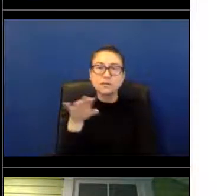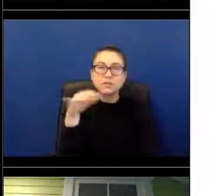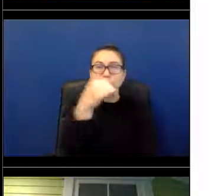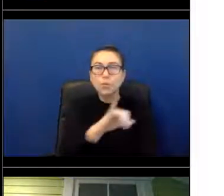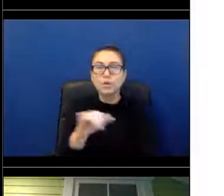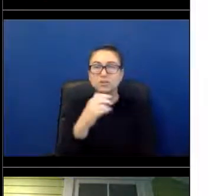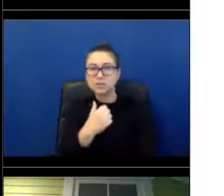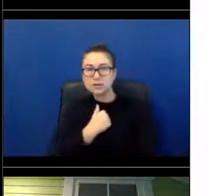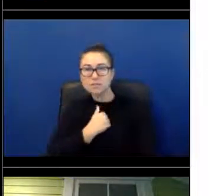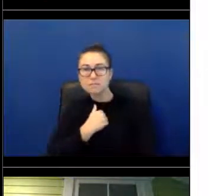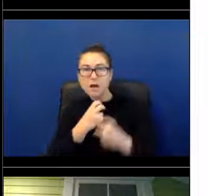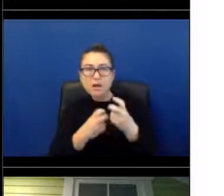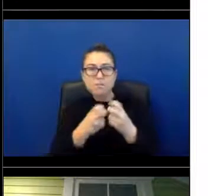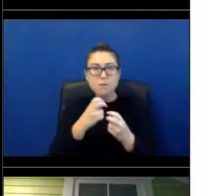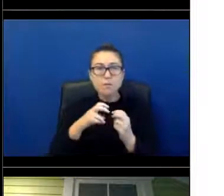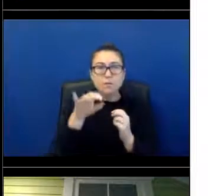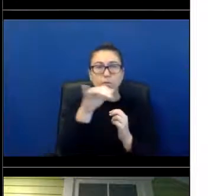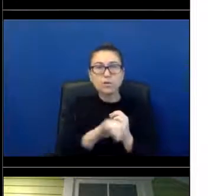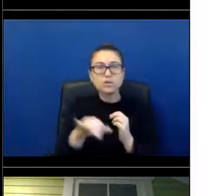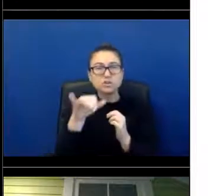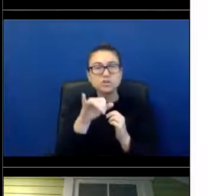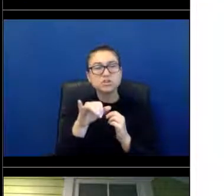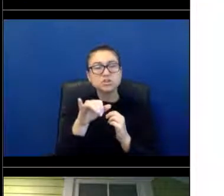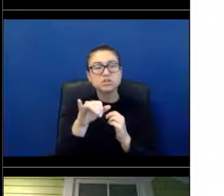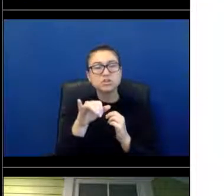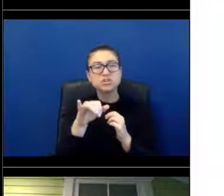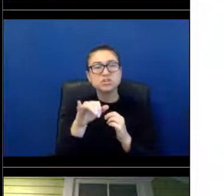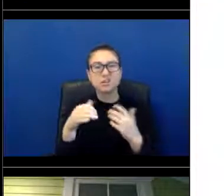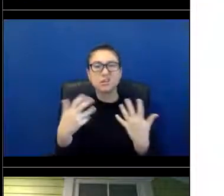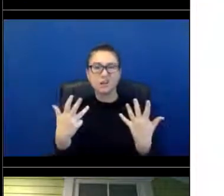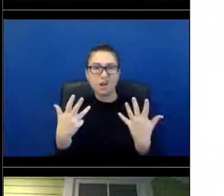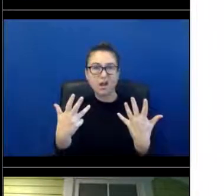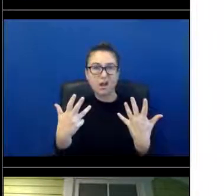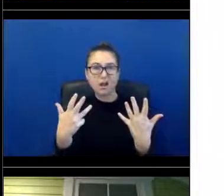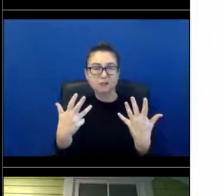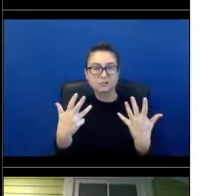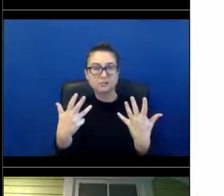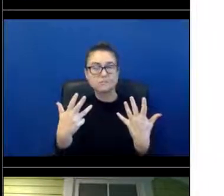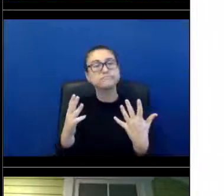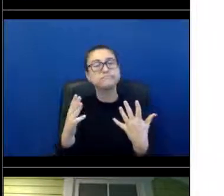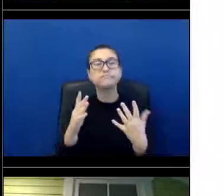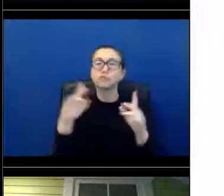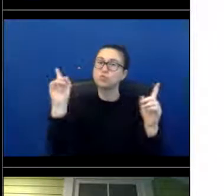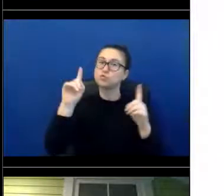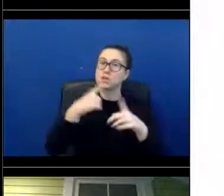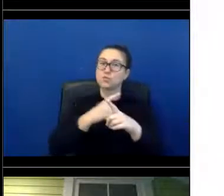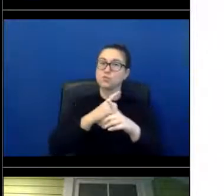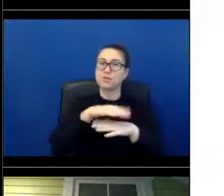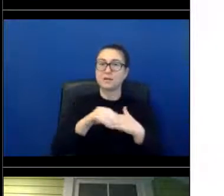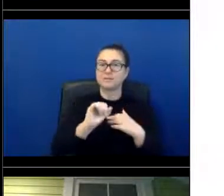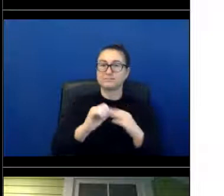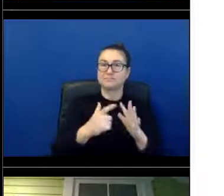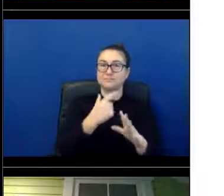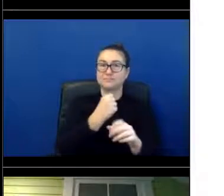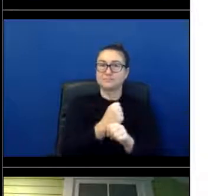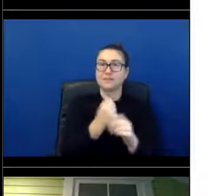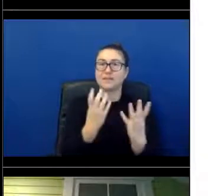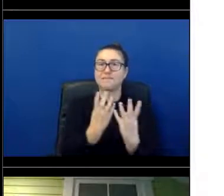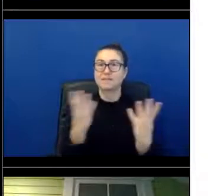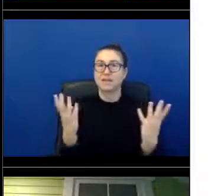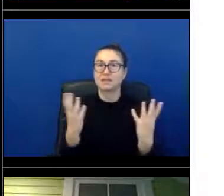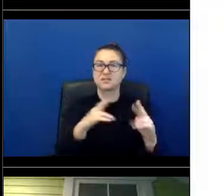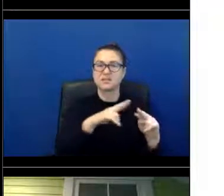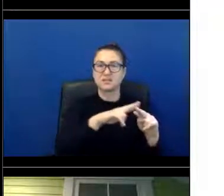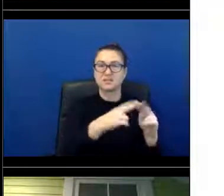So as you can see, there's a few to choose from, but we're going to have a look at resolving fencing disputes for Frank.